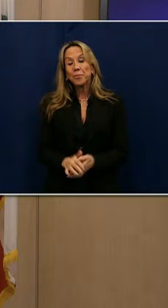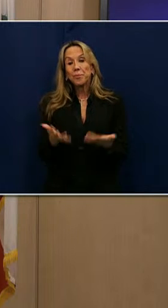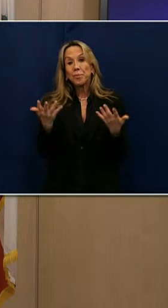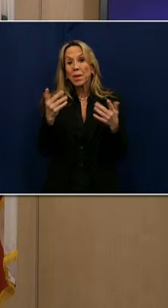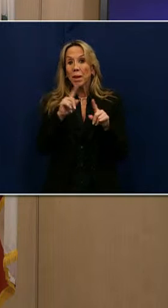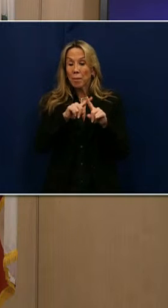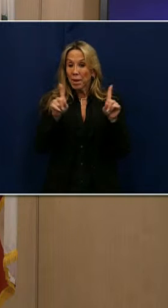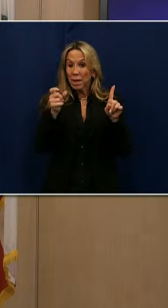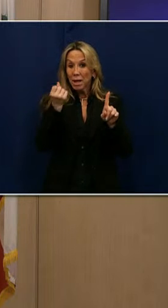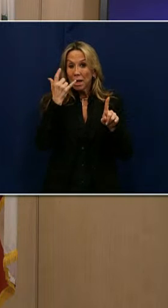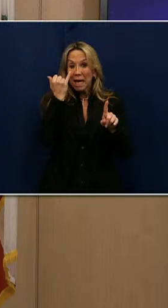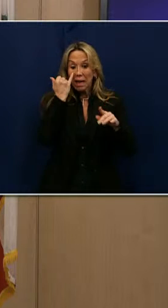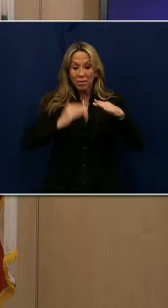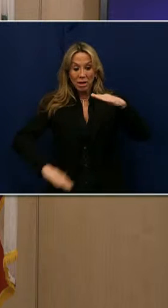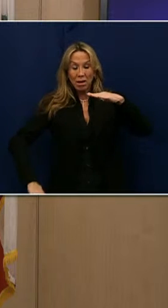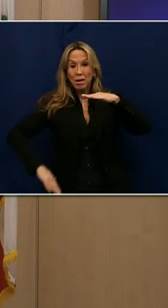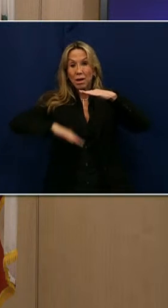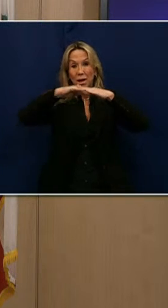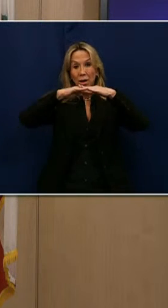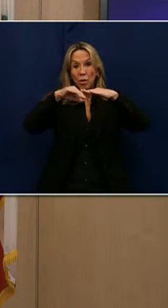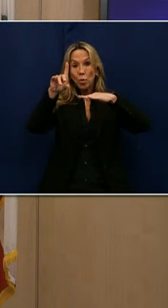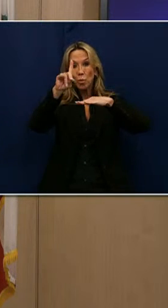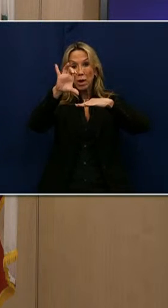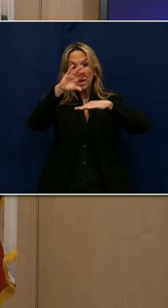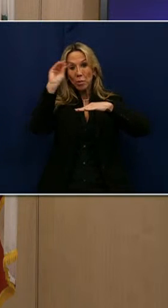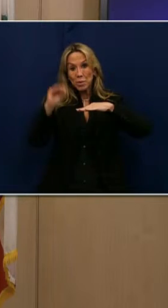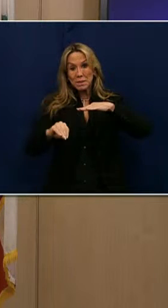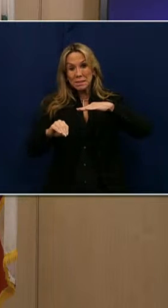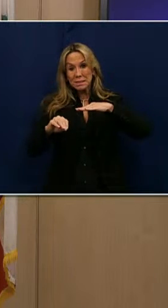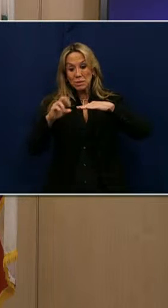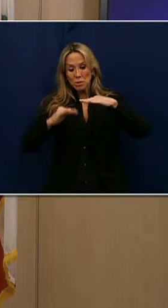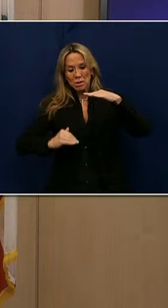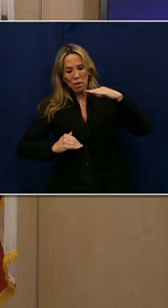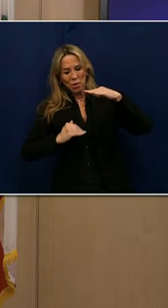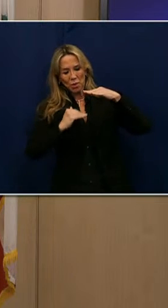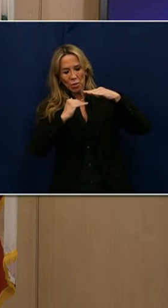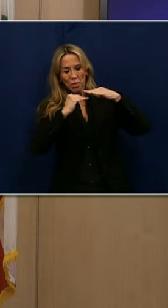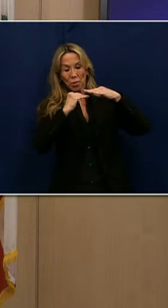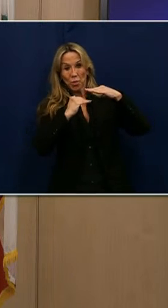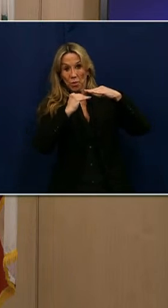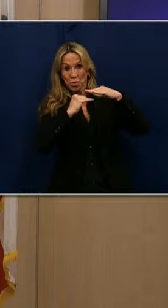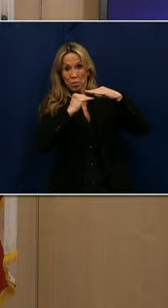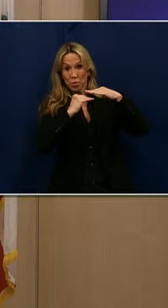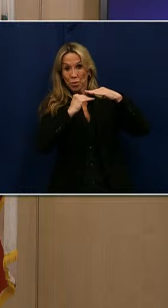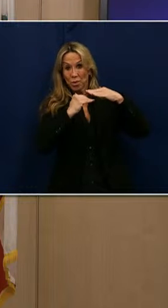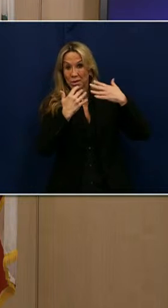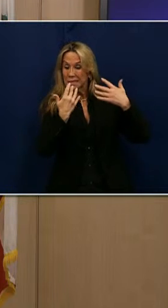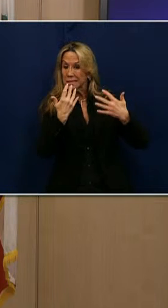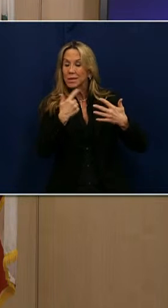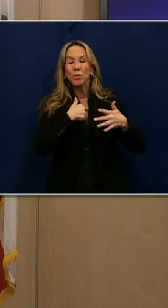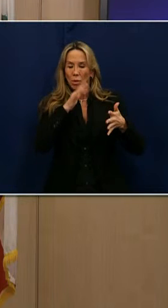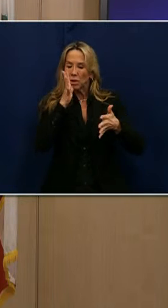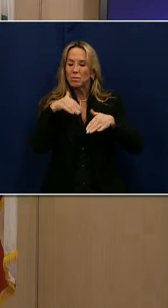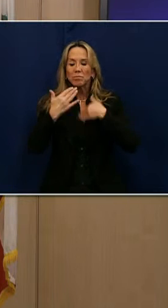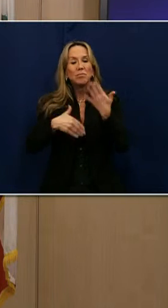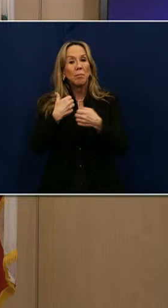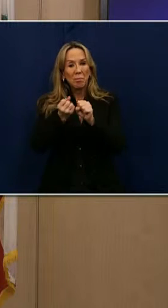reach a 100% capacity or approaching a 100% capacity, we will make that